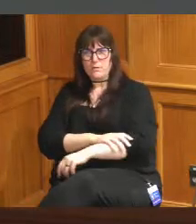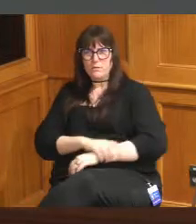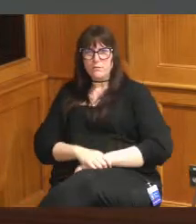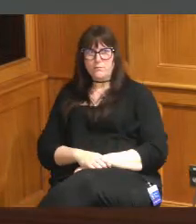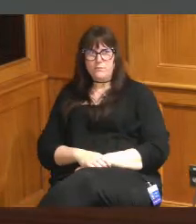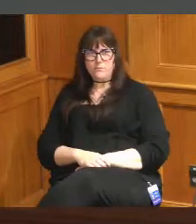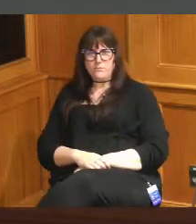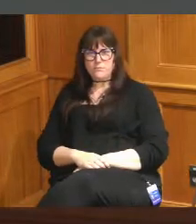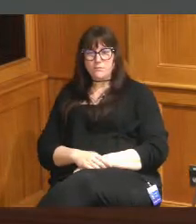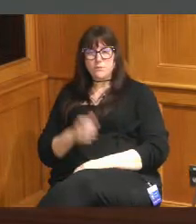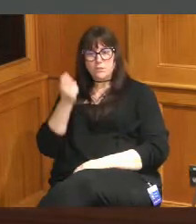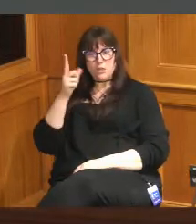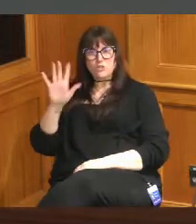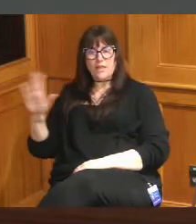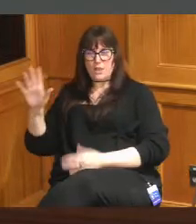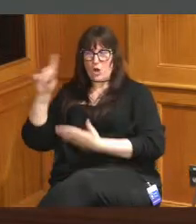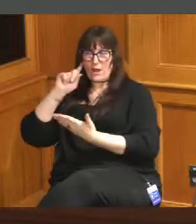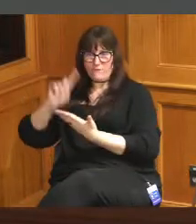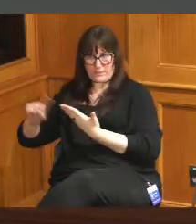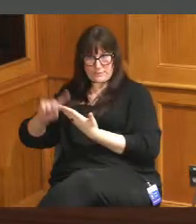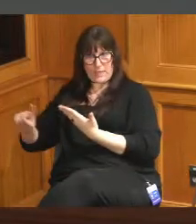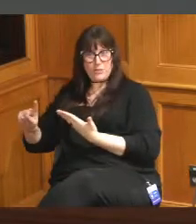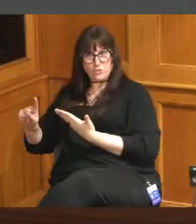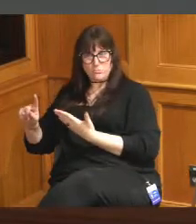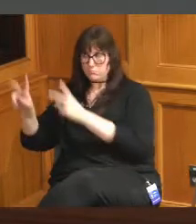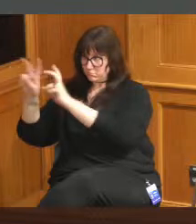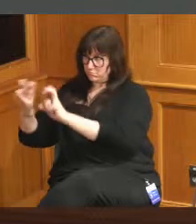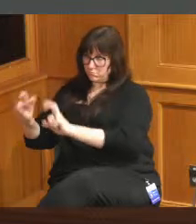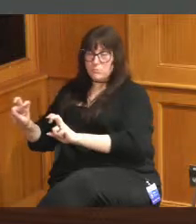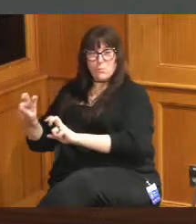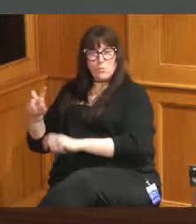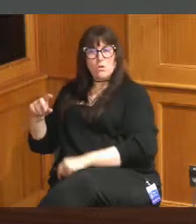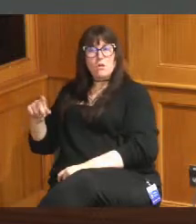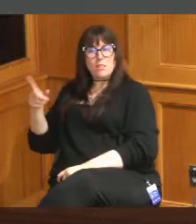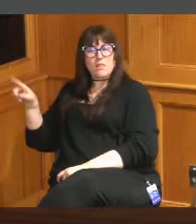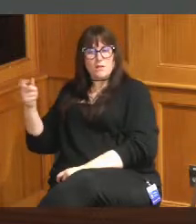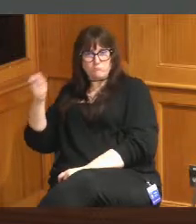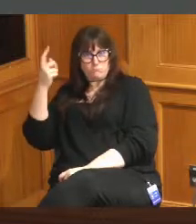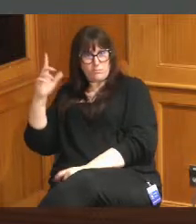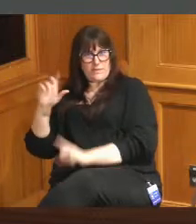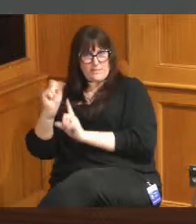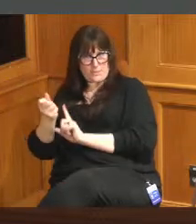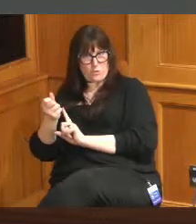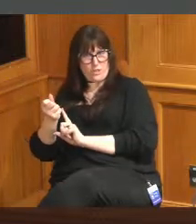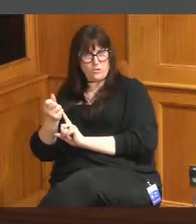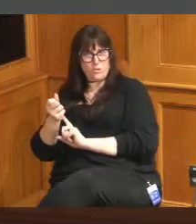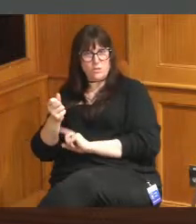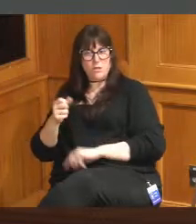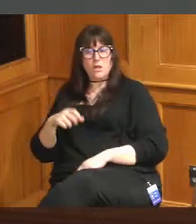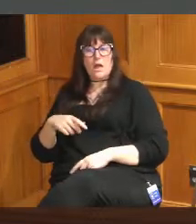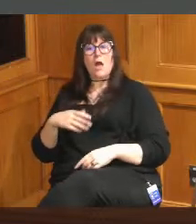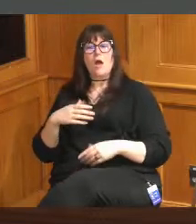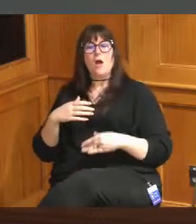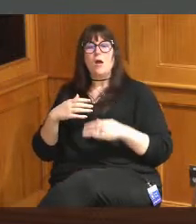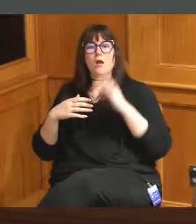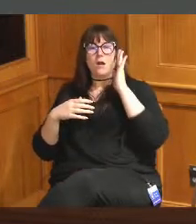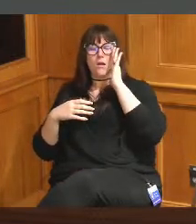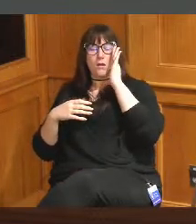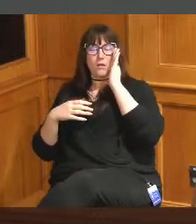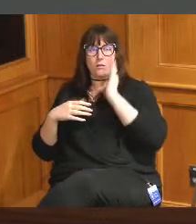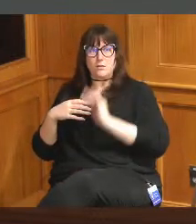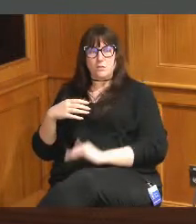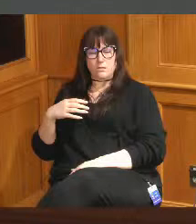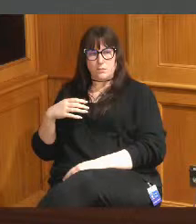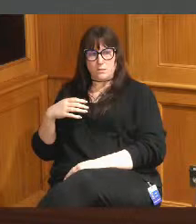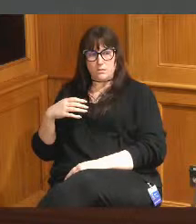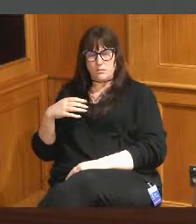subject of investigation, but other questions that should just be open for public discussion and do not get into the subject